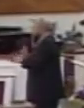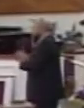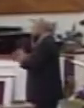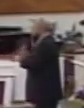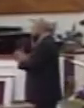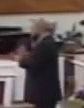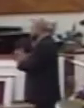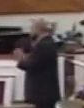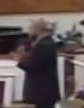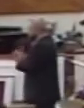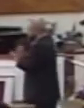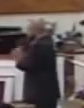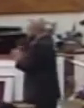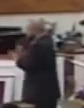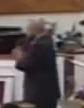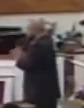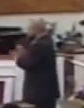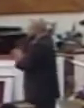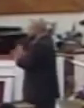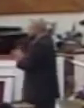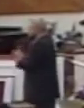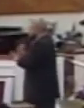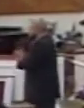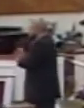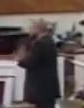I'm gonna close.